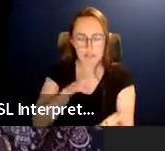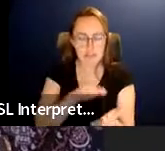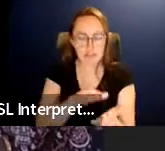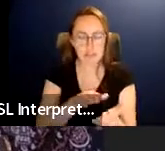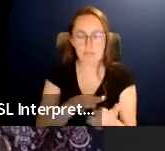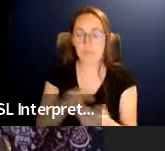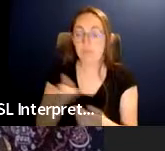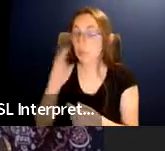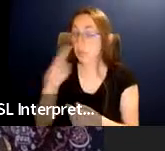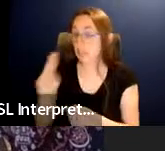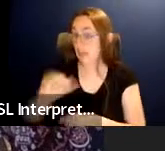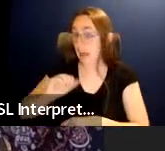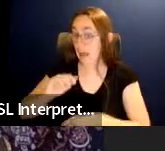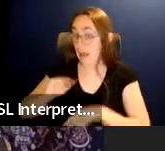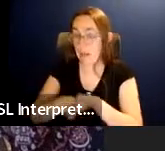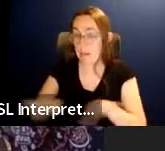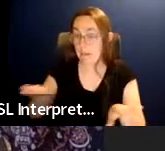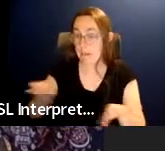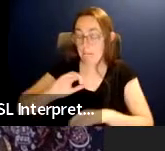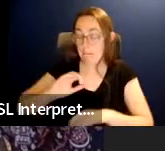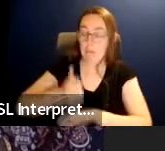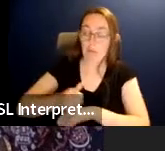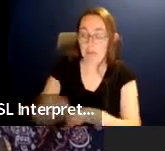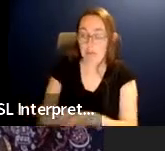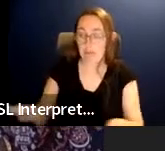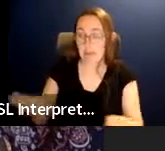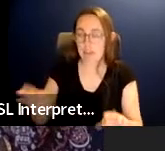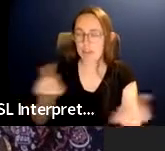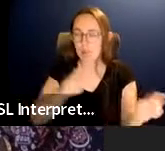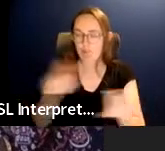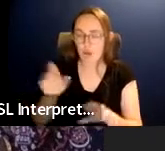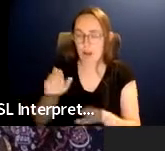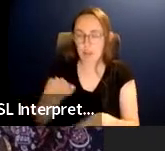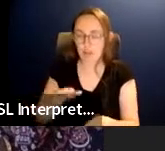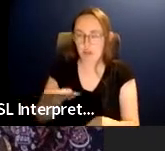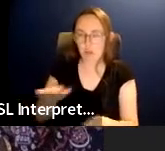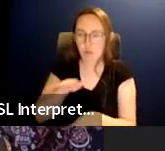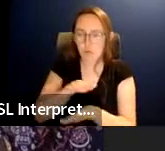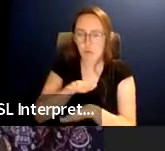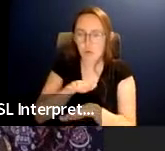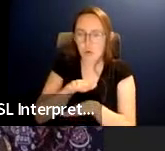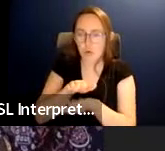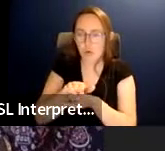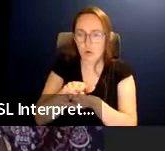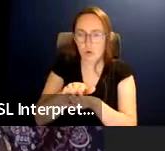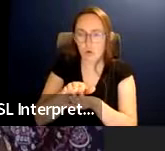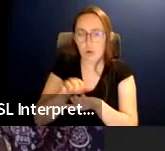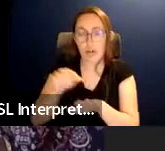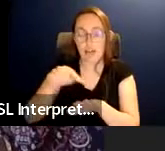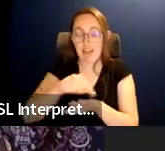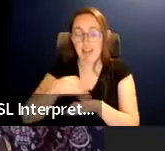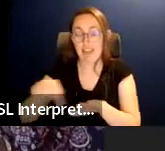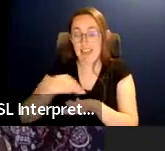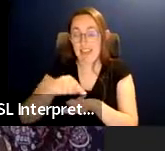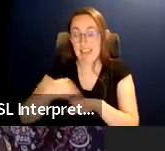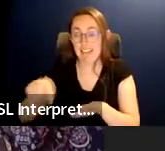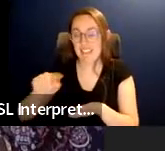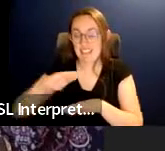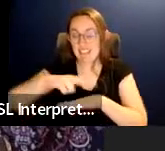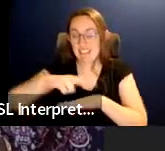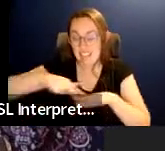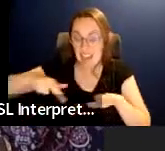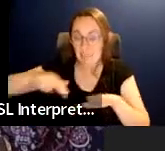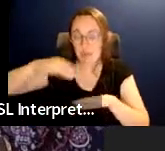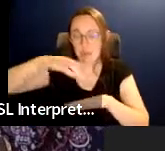mounting base. So I'm getting ready to line that up. You have to remove that double side, the backing off that